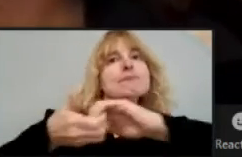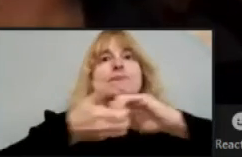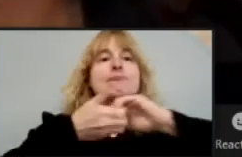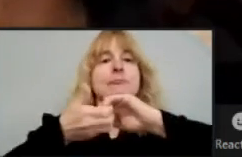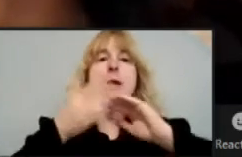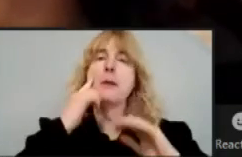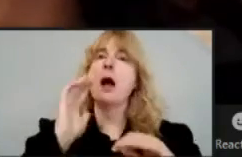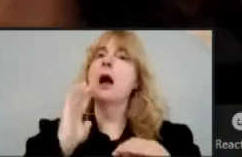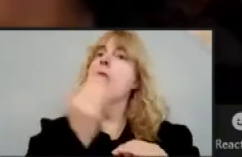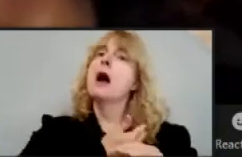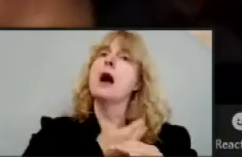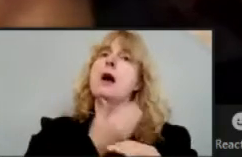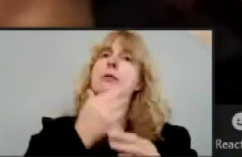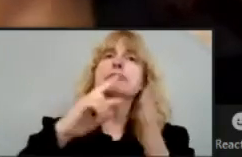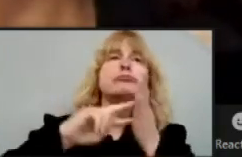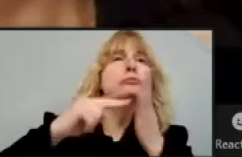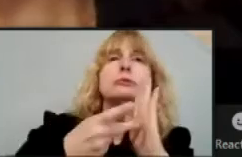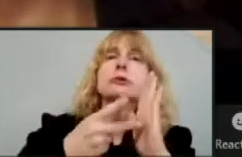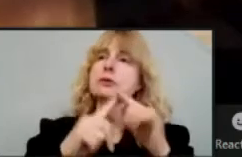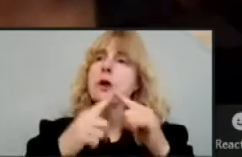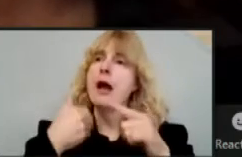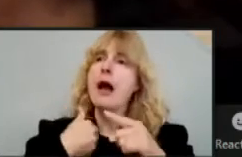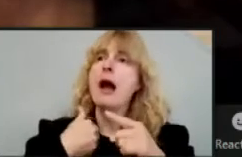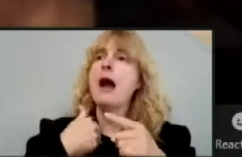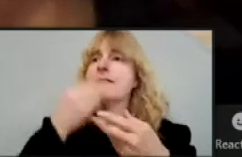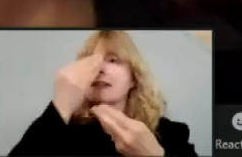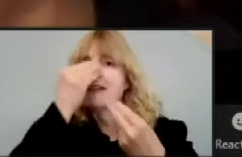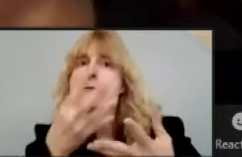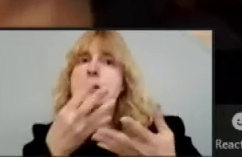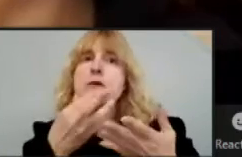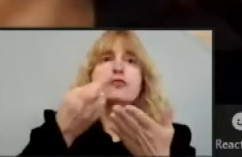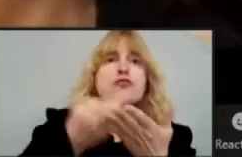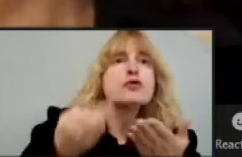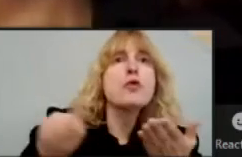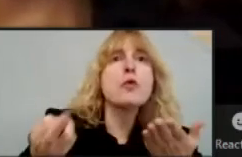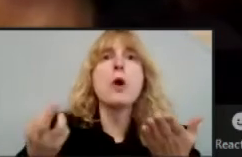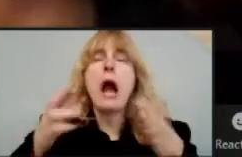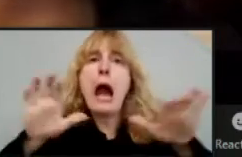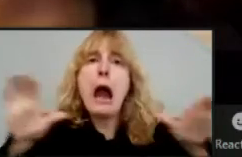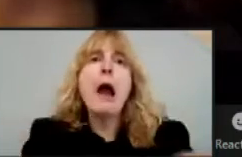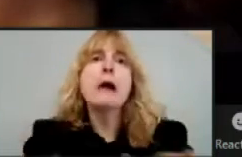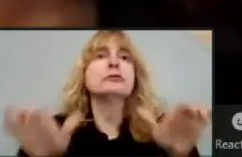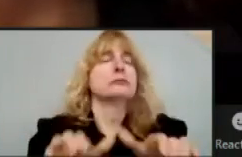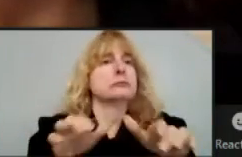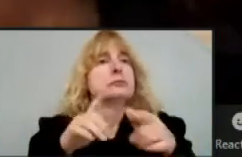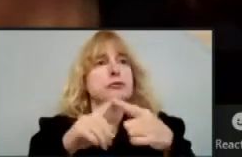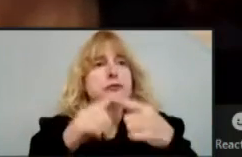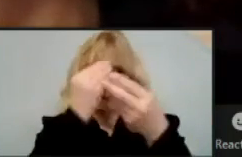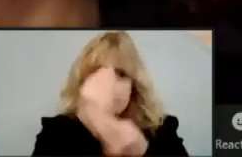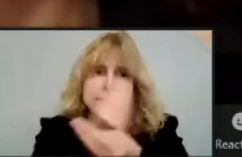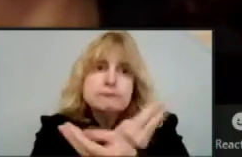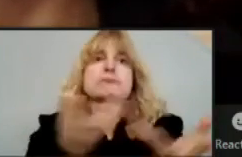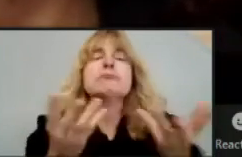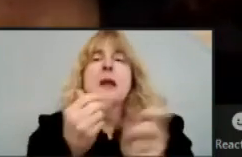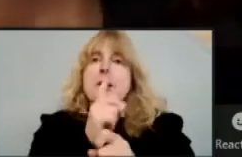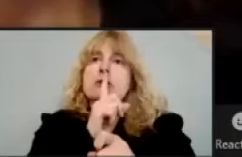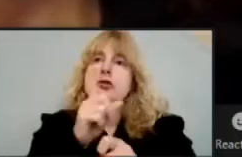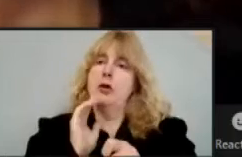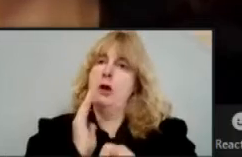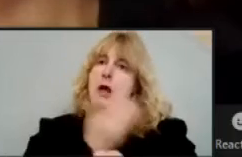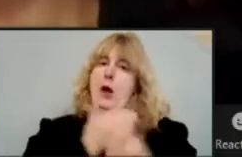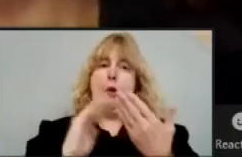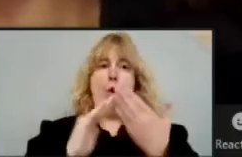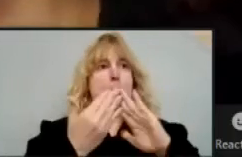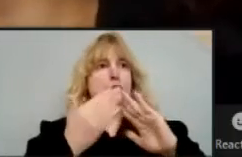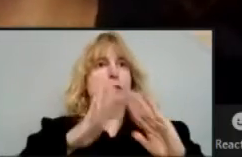the community, information, resources, and action for us to make sure that our community is safe and just.